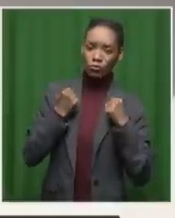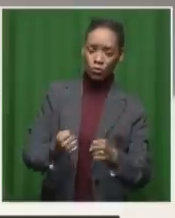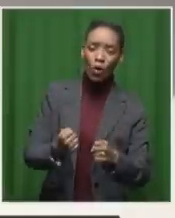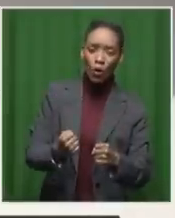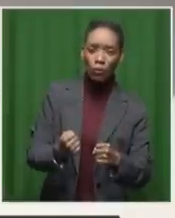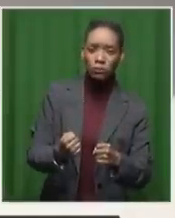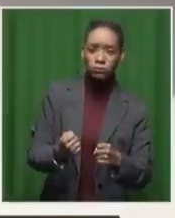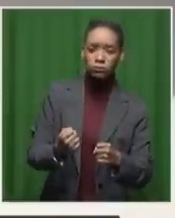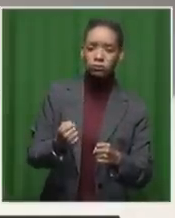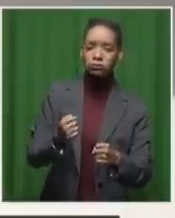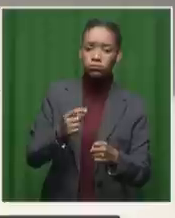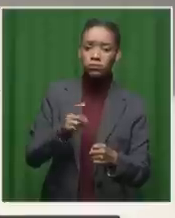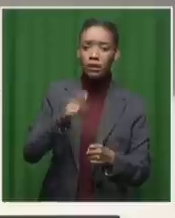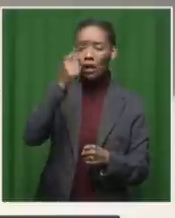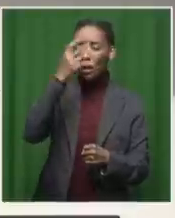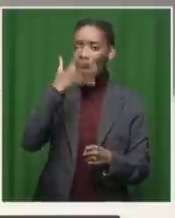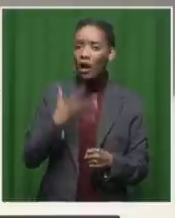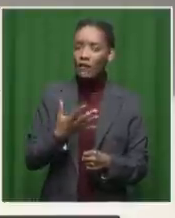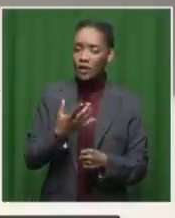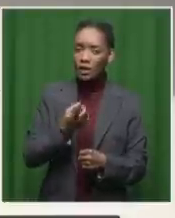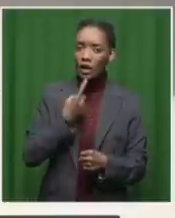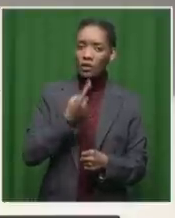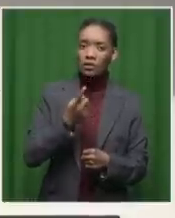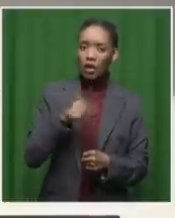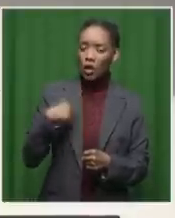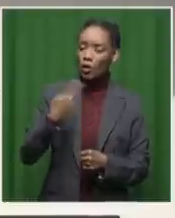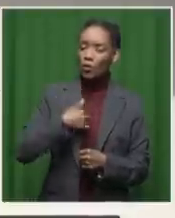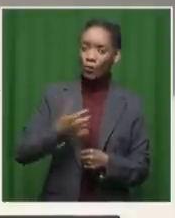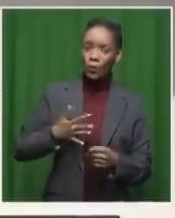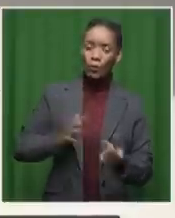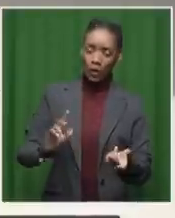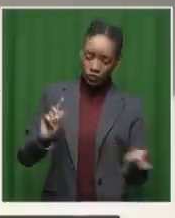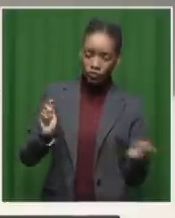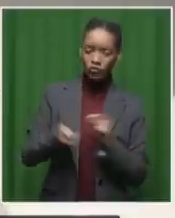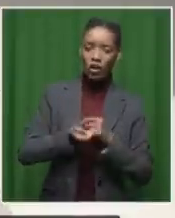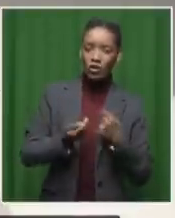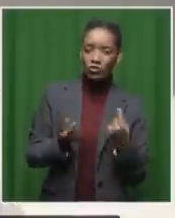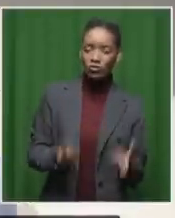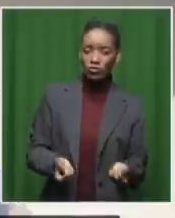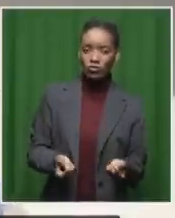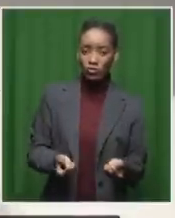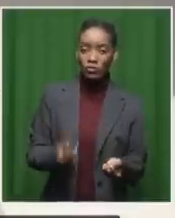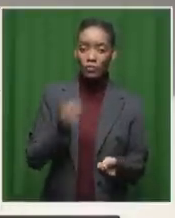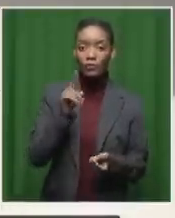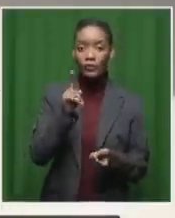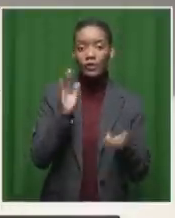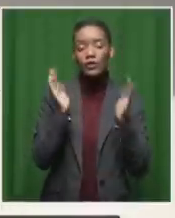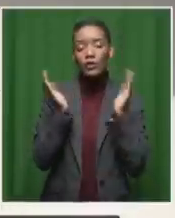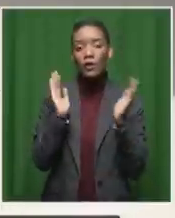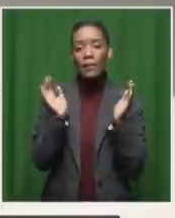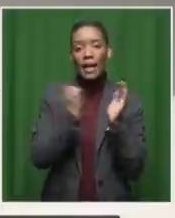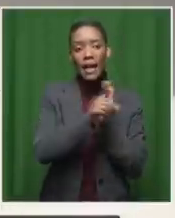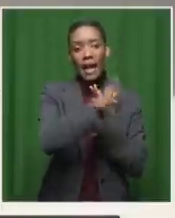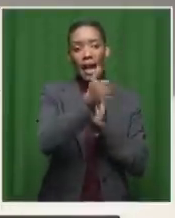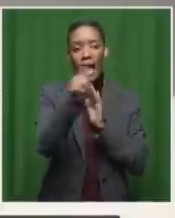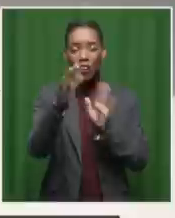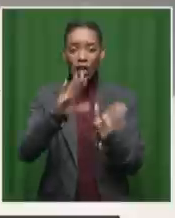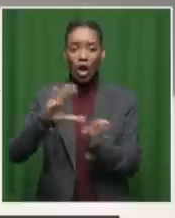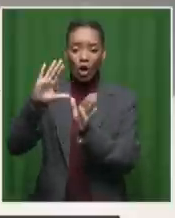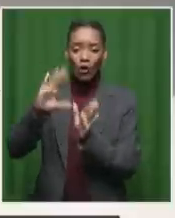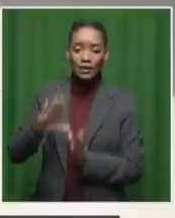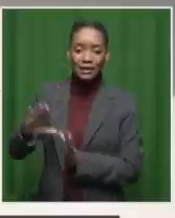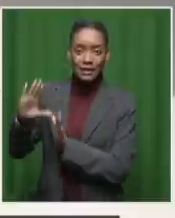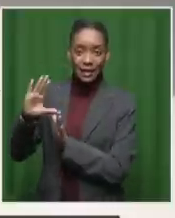want to reverse the trend that we saw. And if you compare with other continents, we did